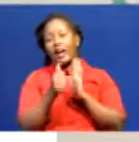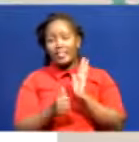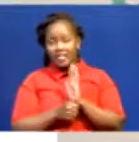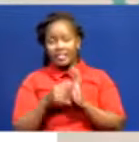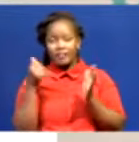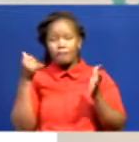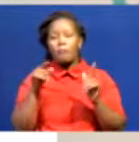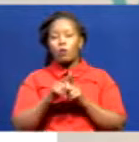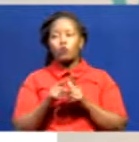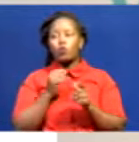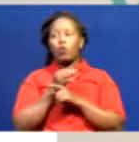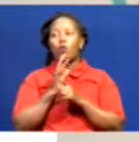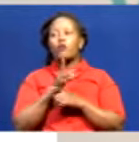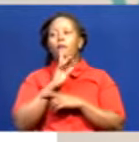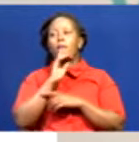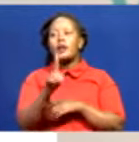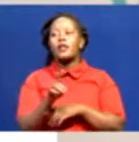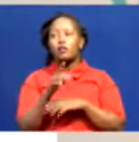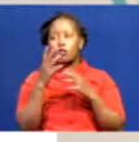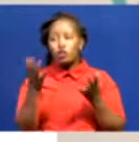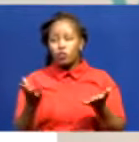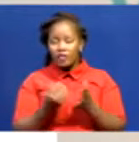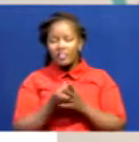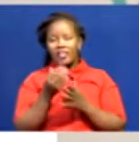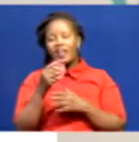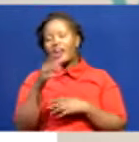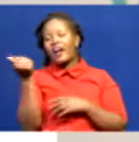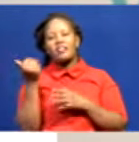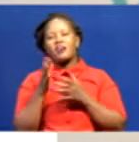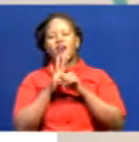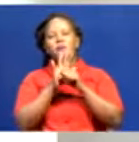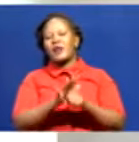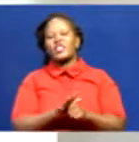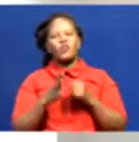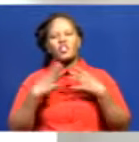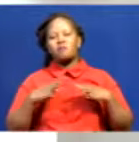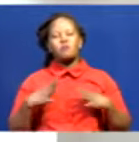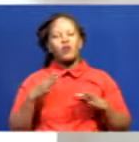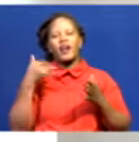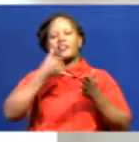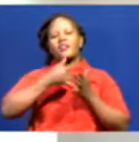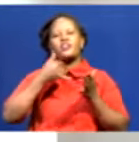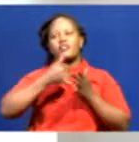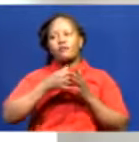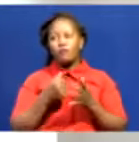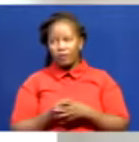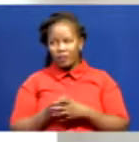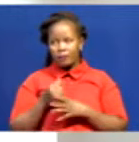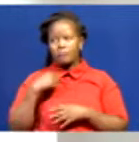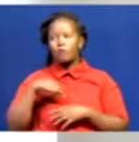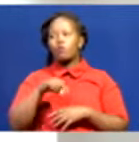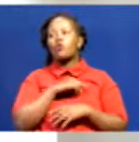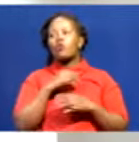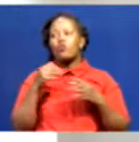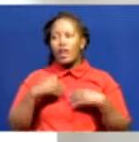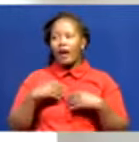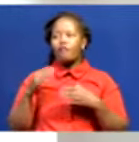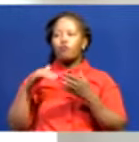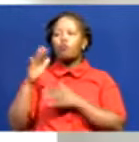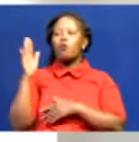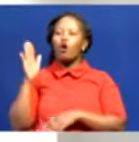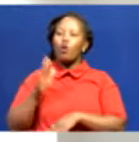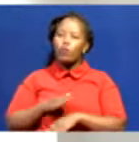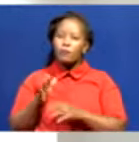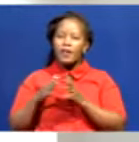we ensured that other marginalized people were not left behind. We have now more women in leadership